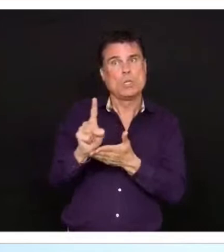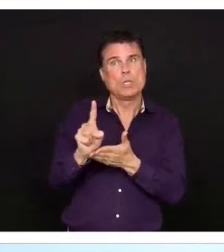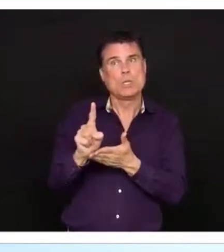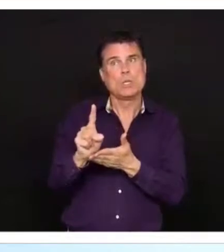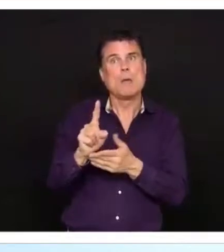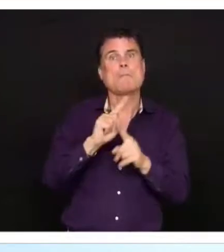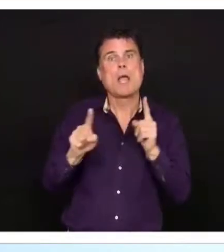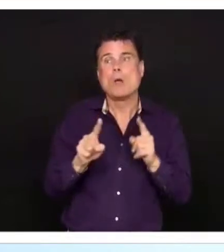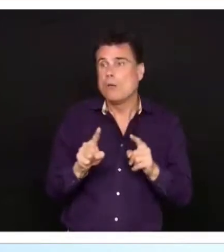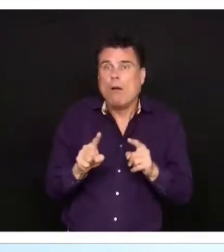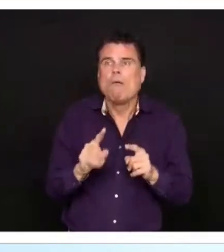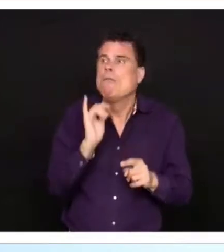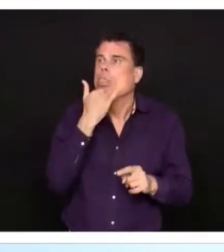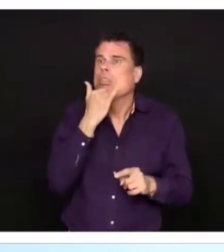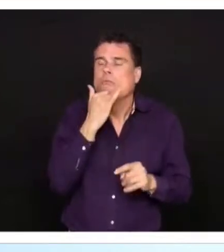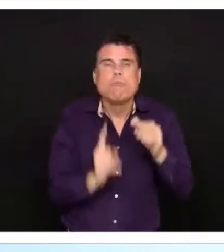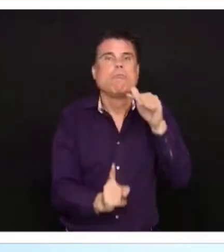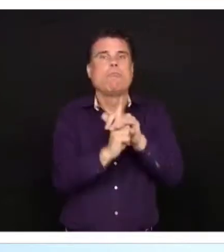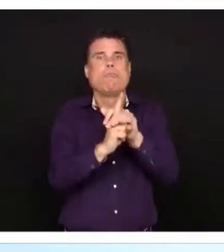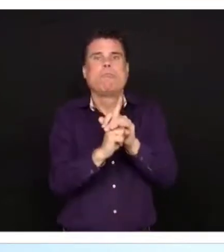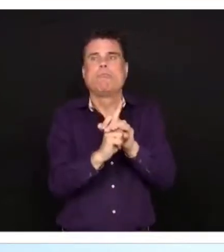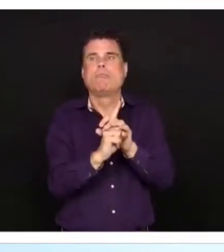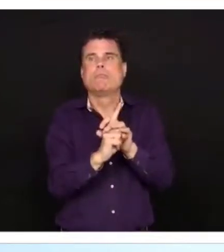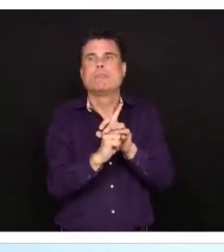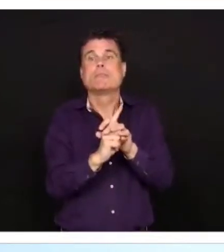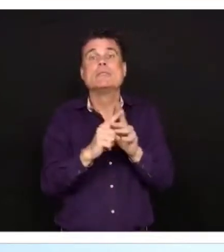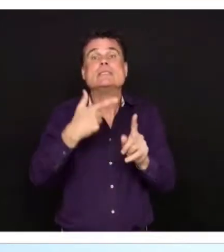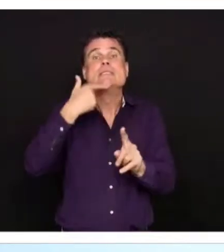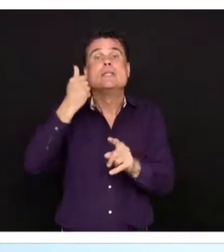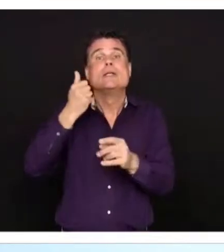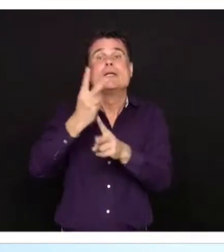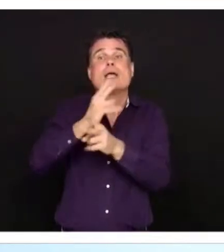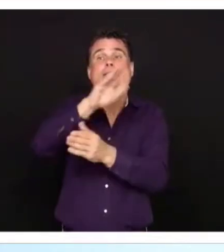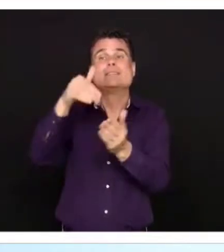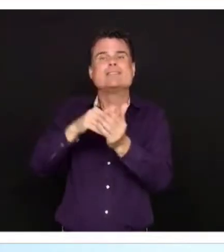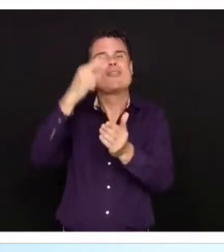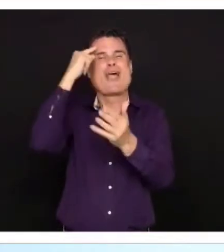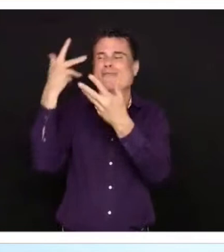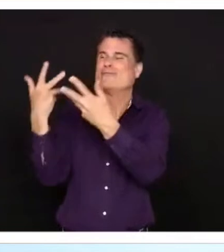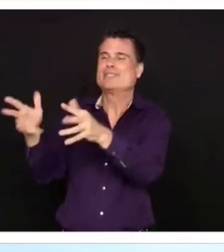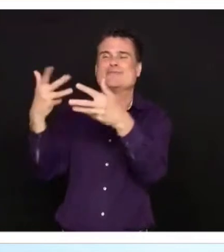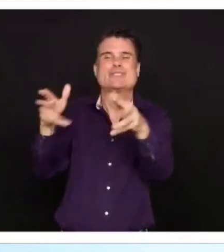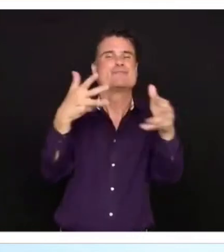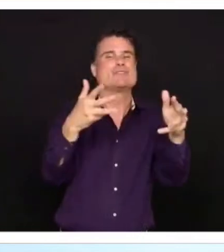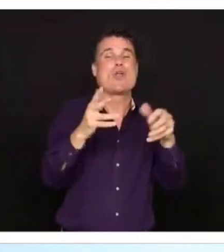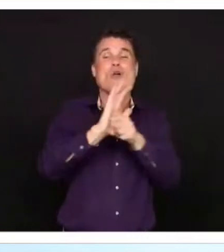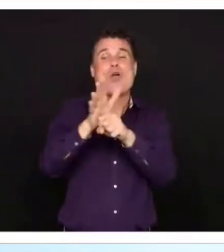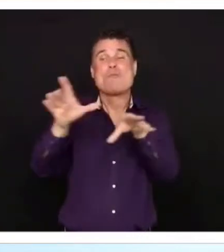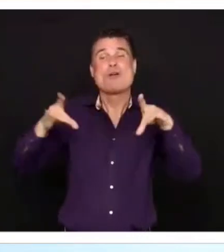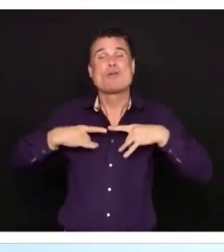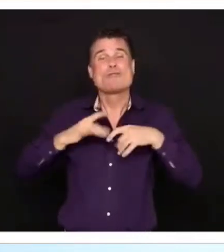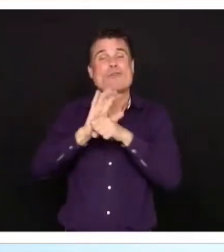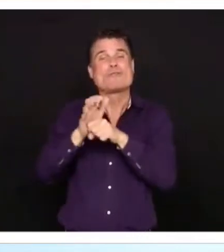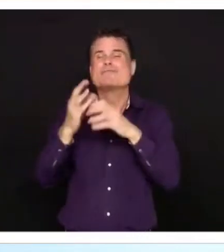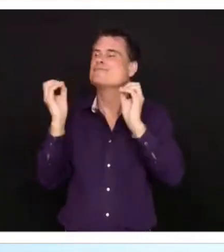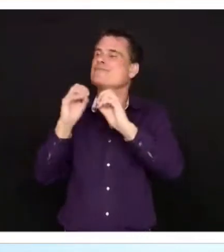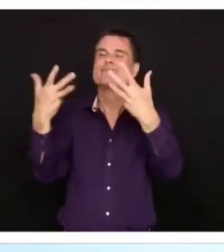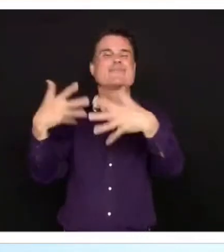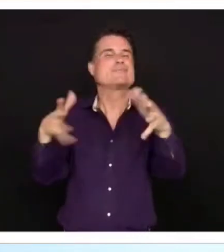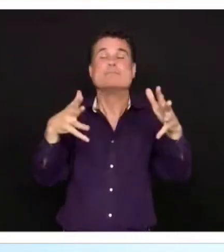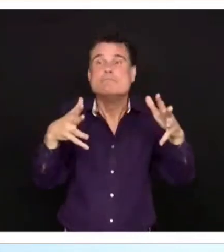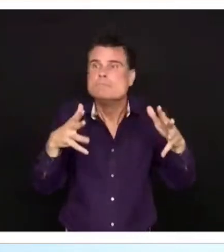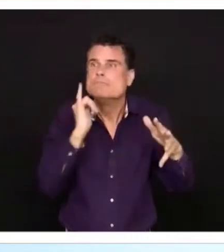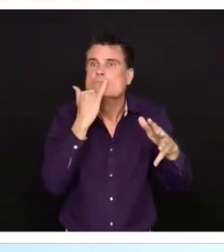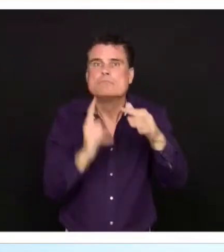to effectively track every case right now? Absolutely. So I think that those are three different things that led to some of